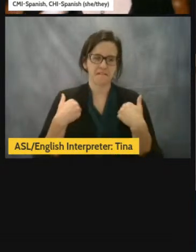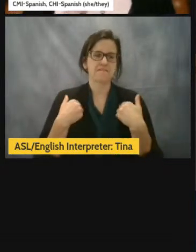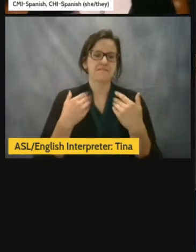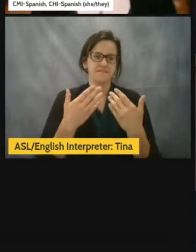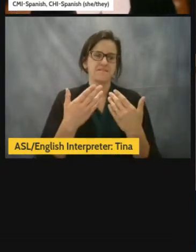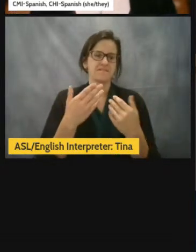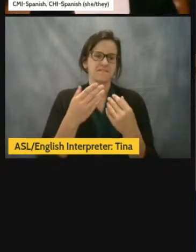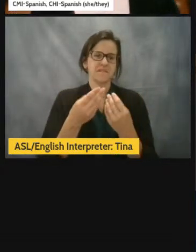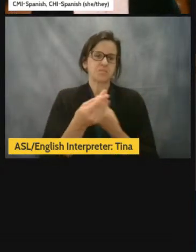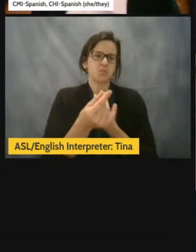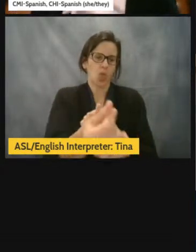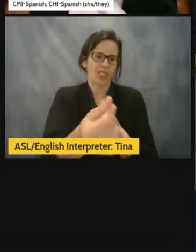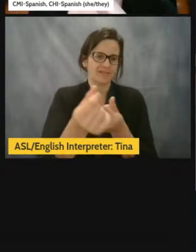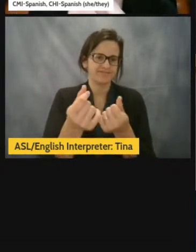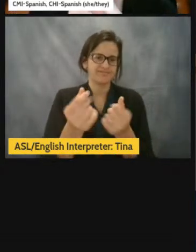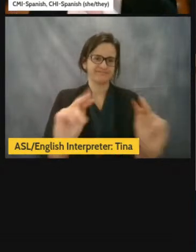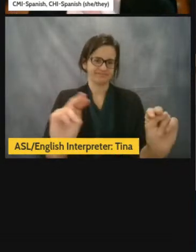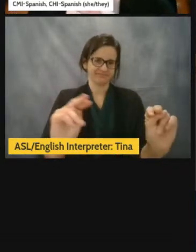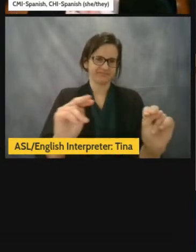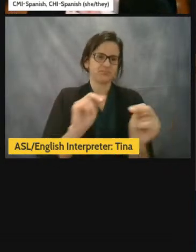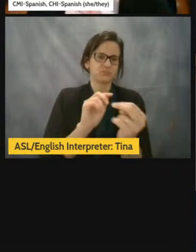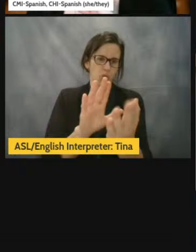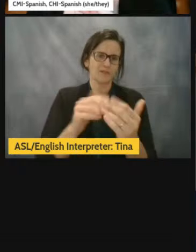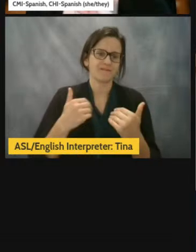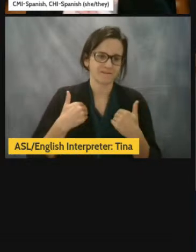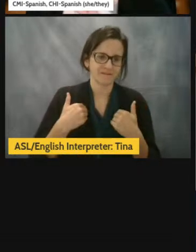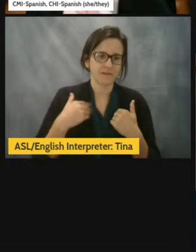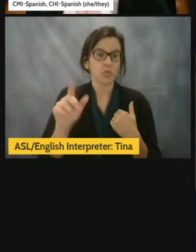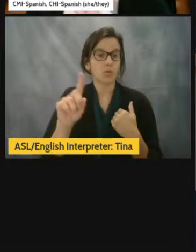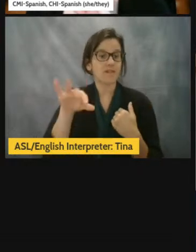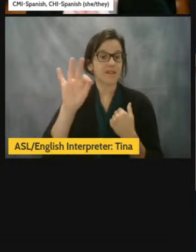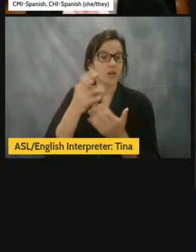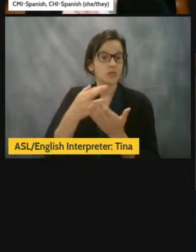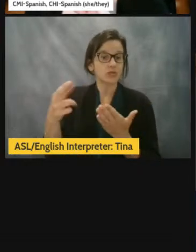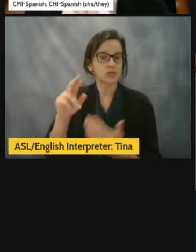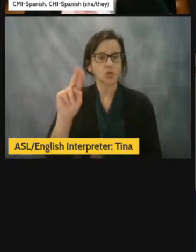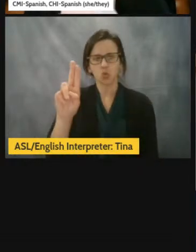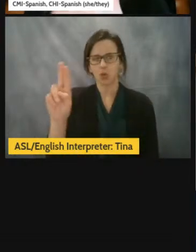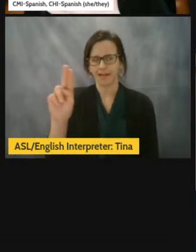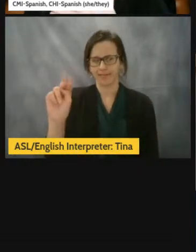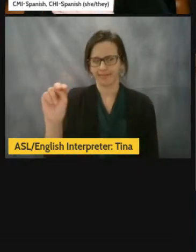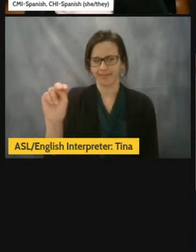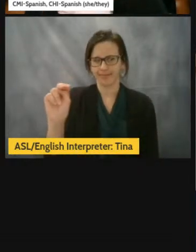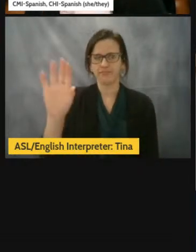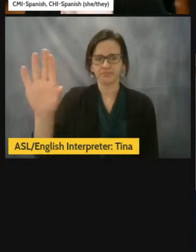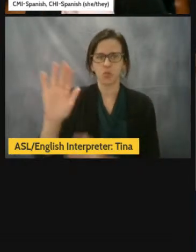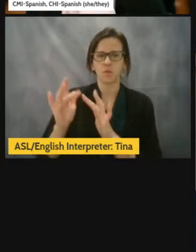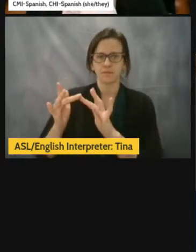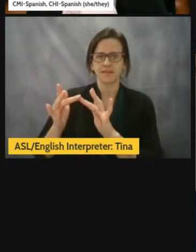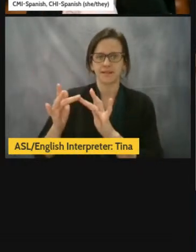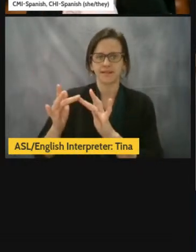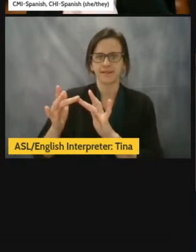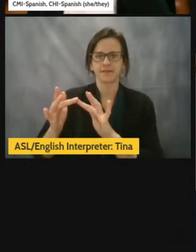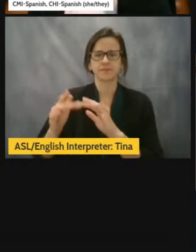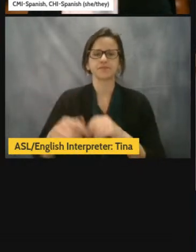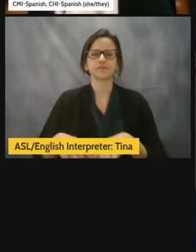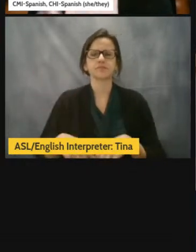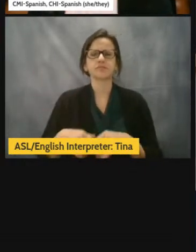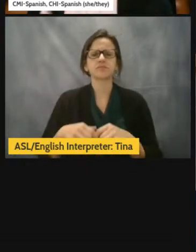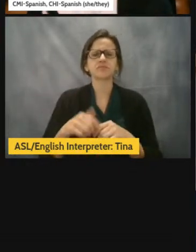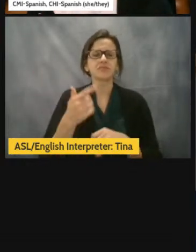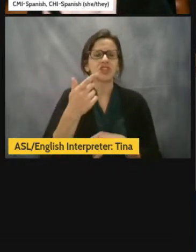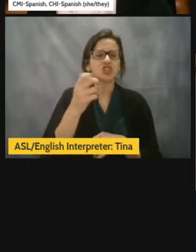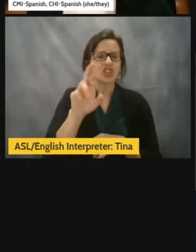website is actually a really great resource for this, looking at ways to take gender out of language where it doesn't